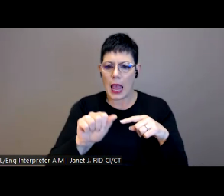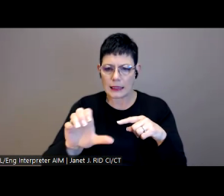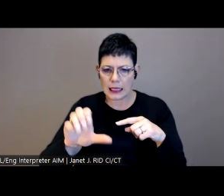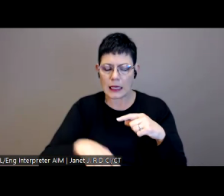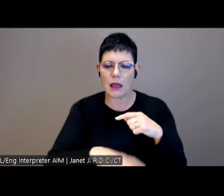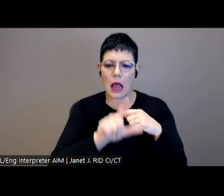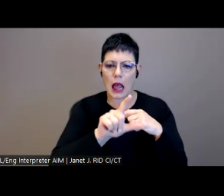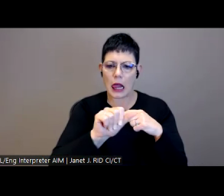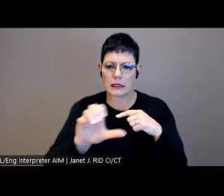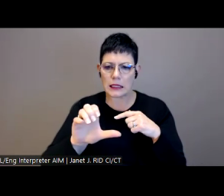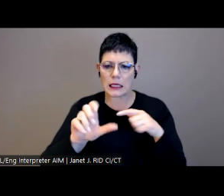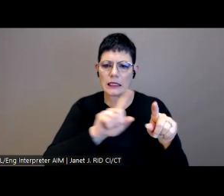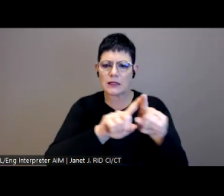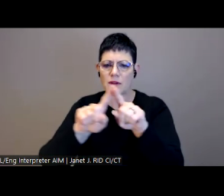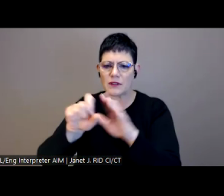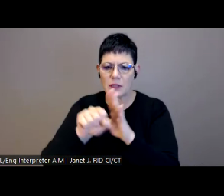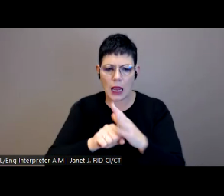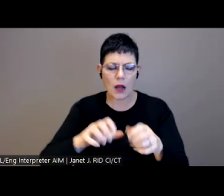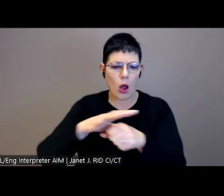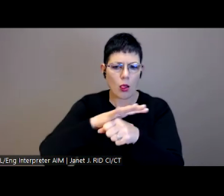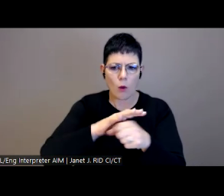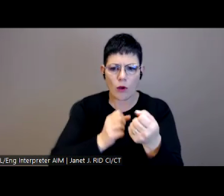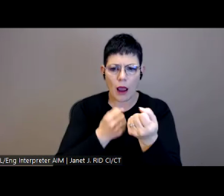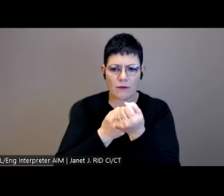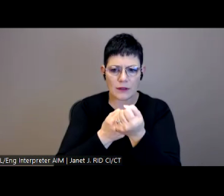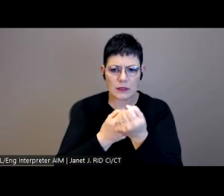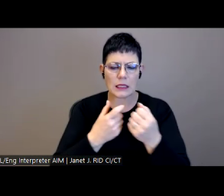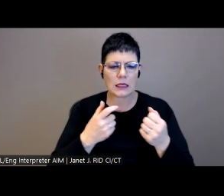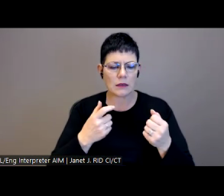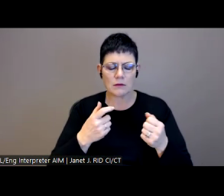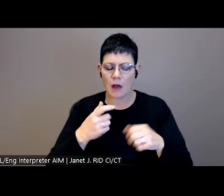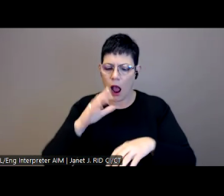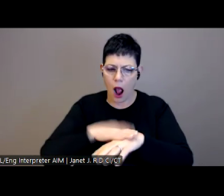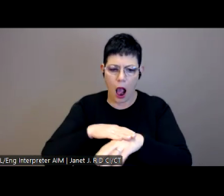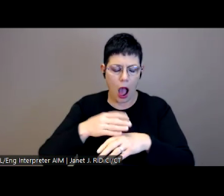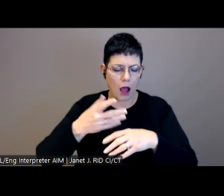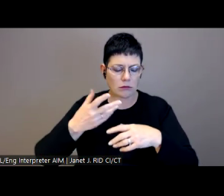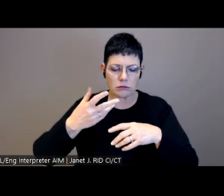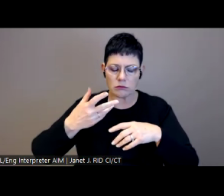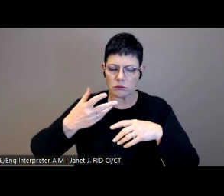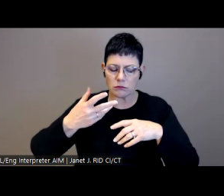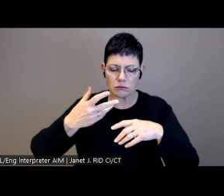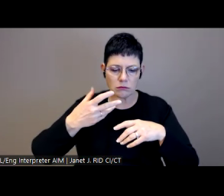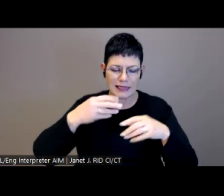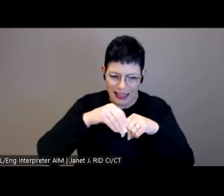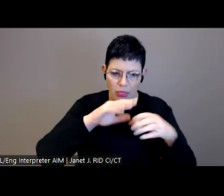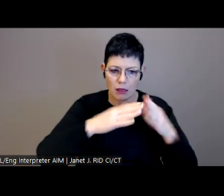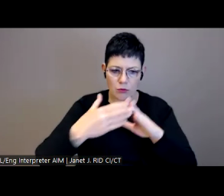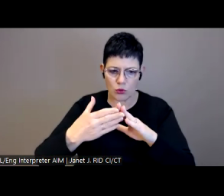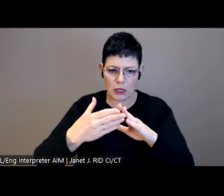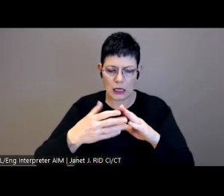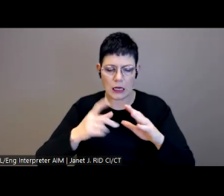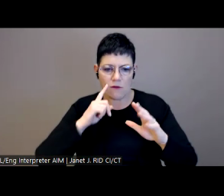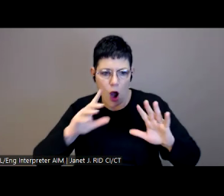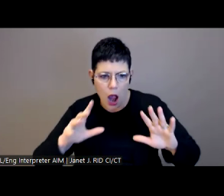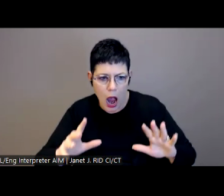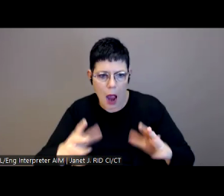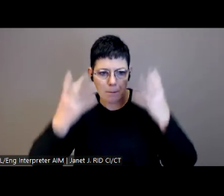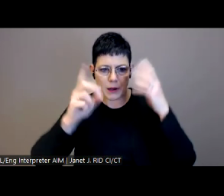coalitions around the country, doing local ground level work to advance disability